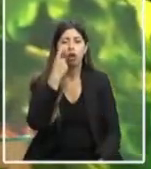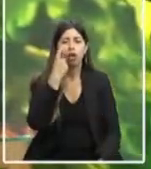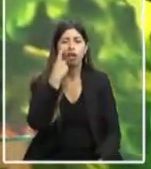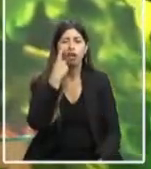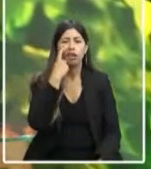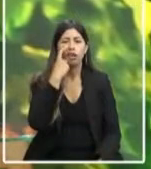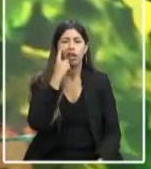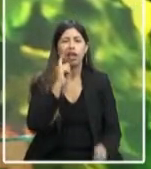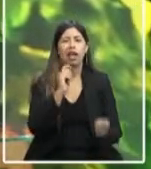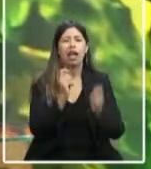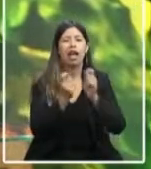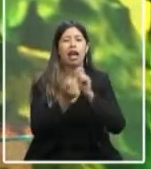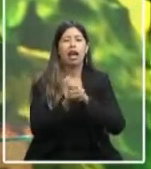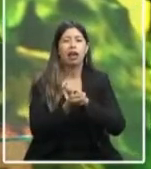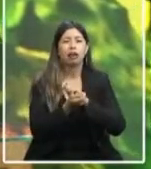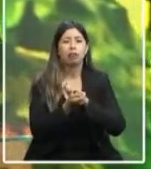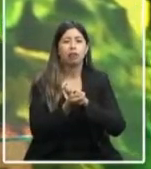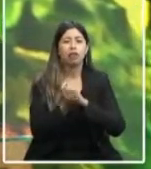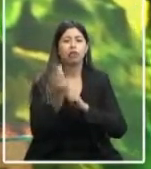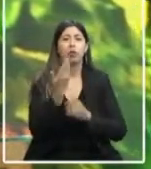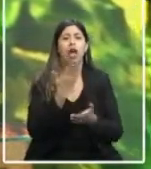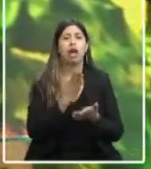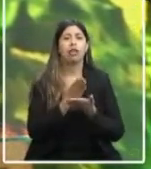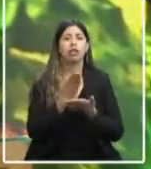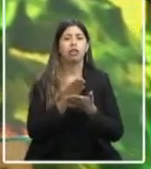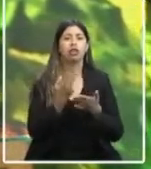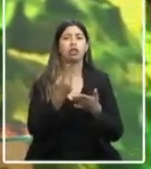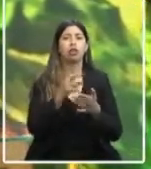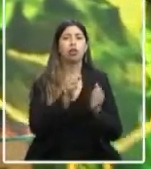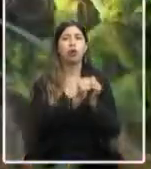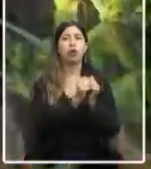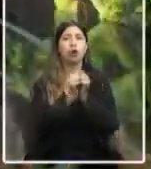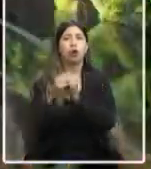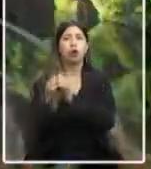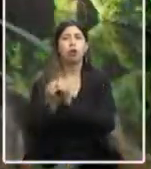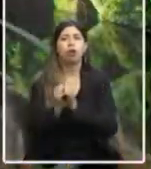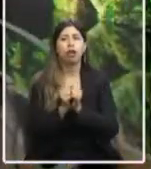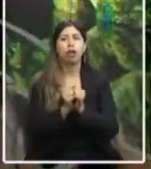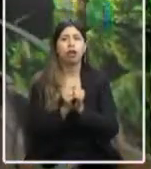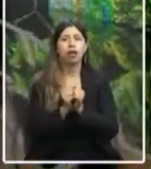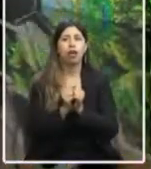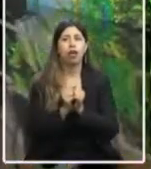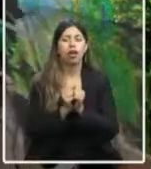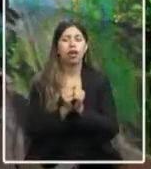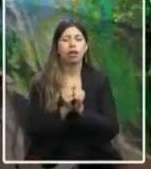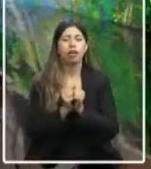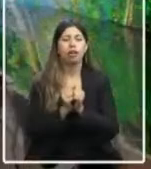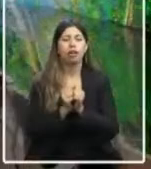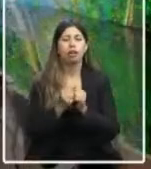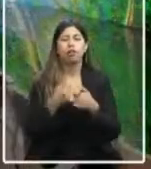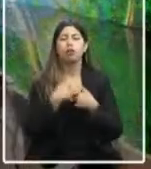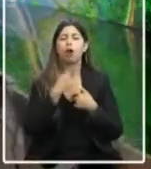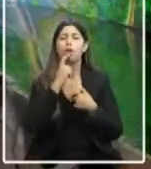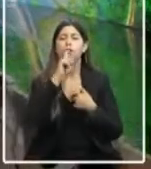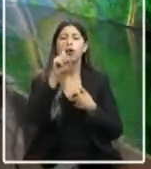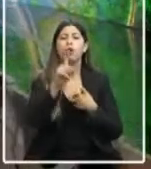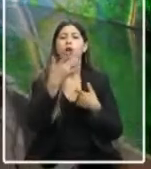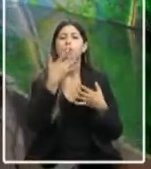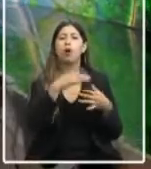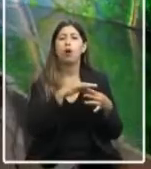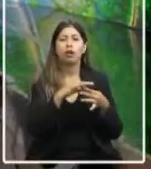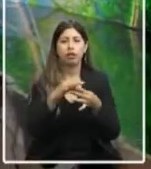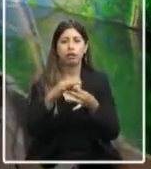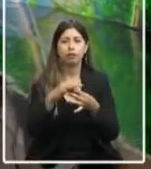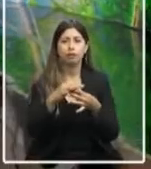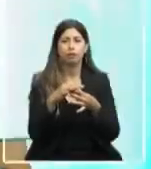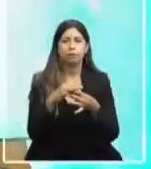people working with this point of view. I'm asking this from a country that has lived for